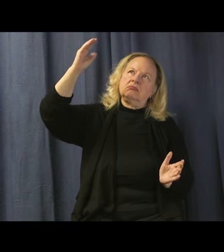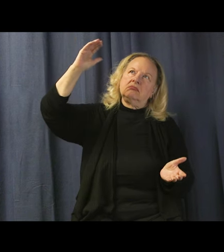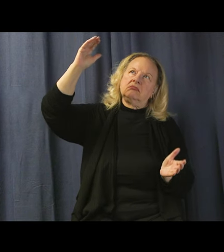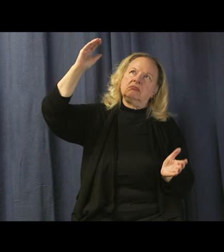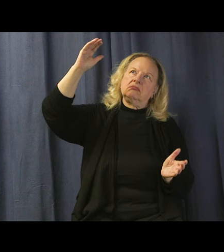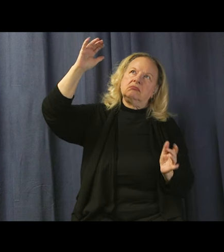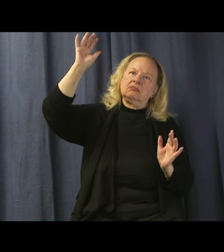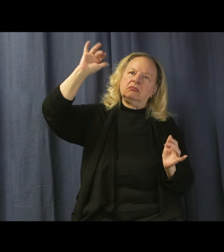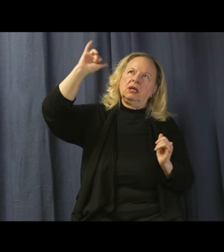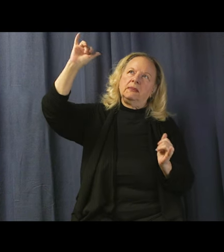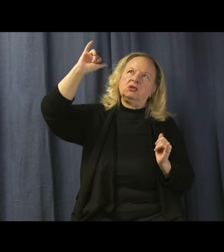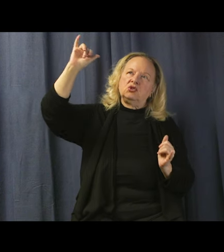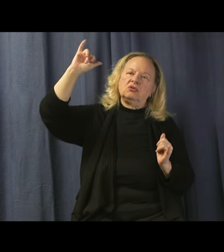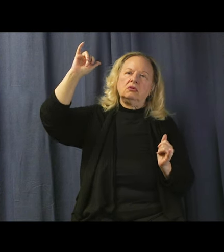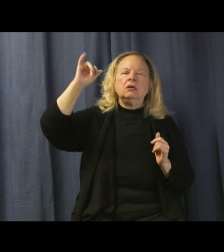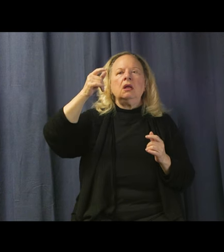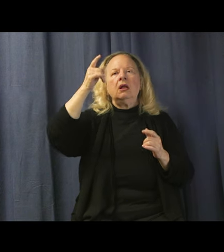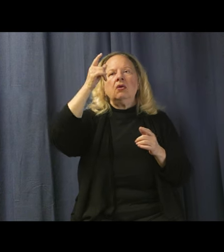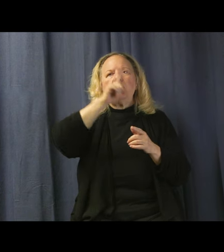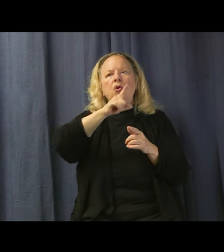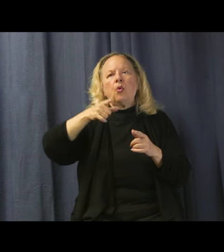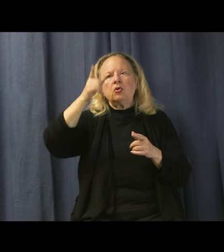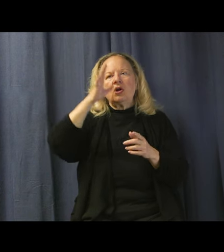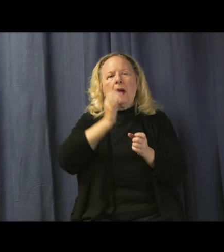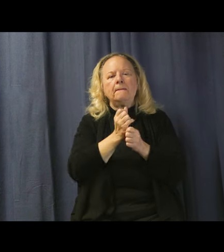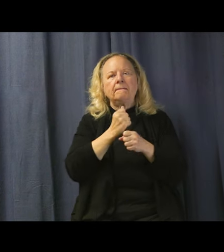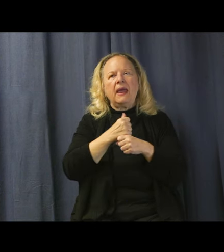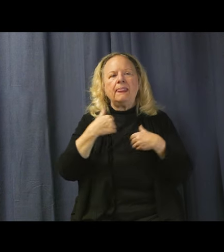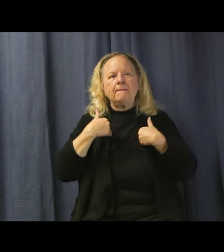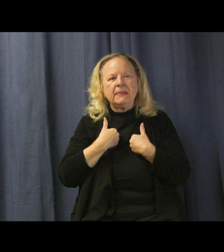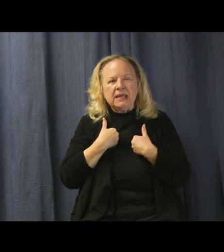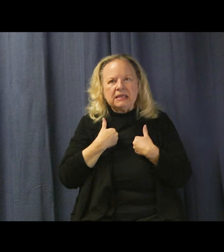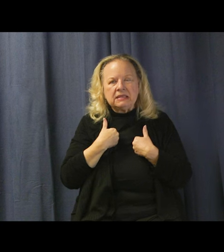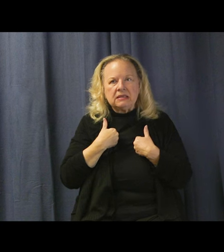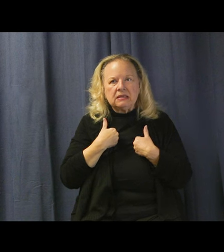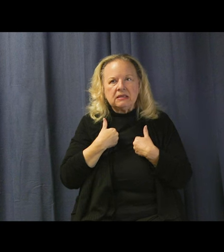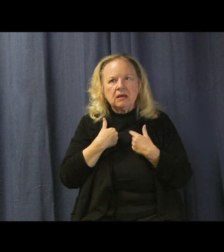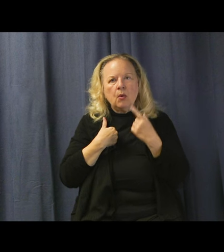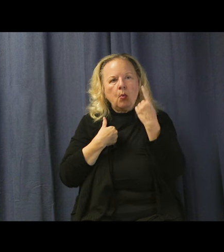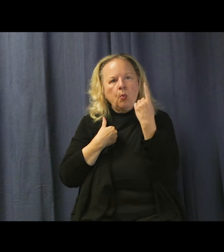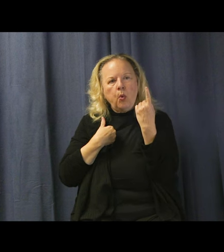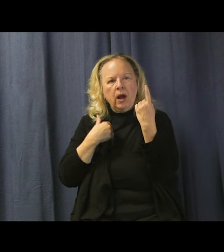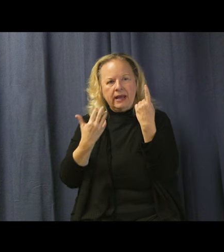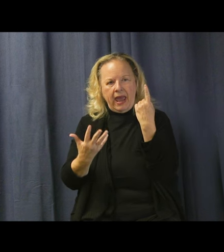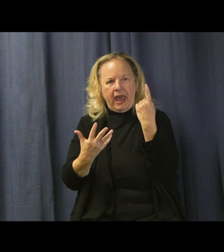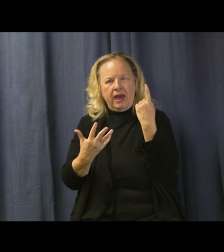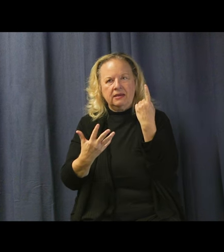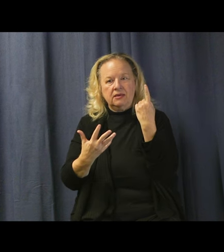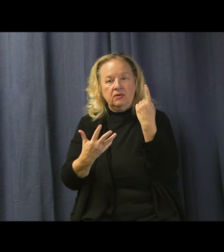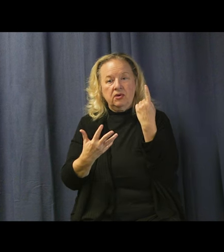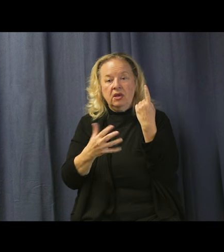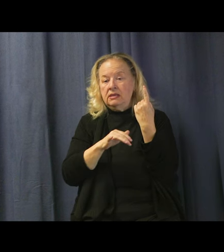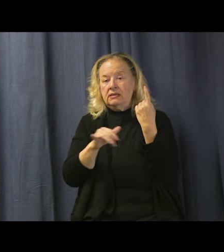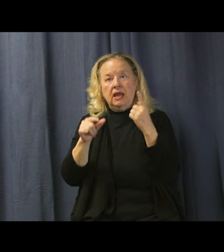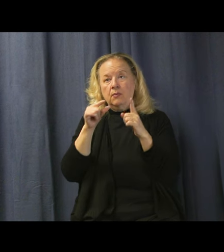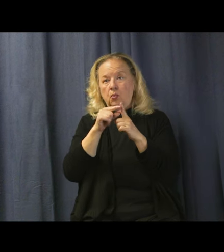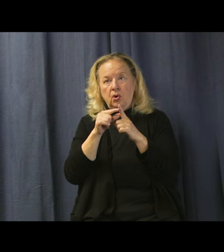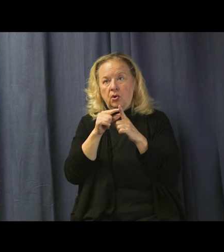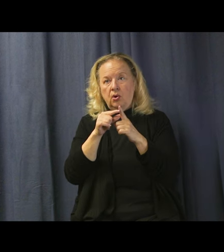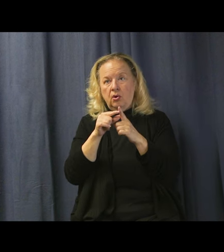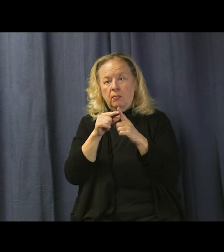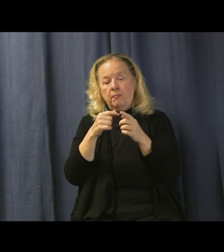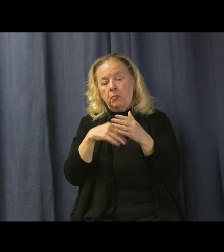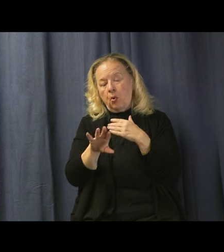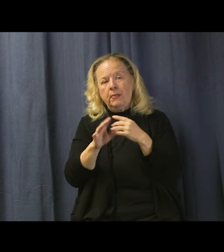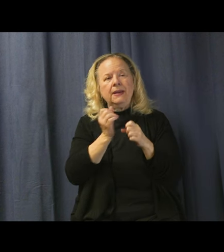Okay, and when it says the Lord God formed the beast, there's only one hand. It's the same hand, it's the same word formed, but when